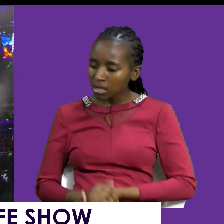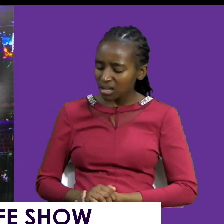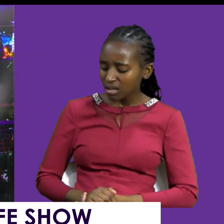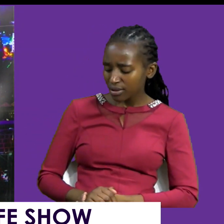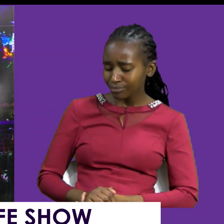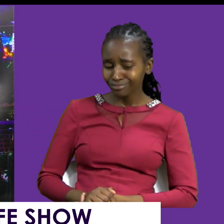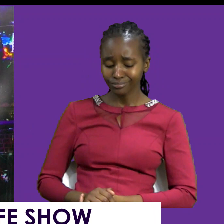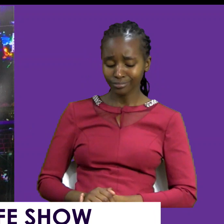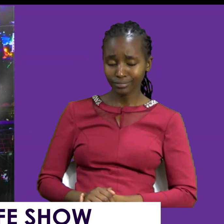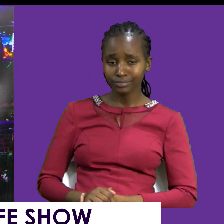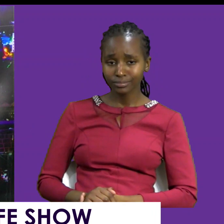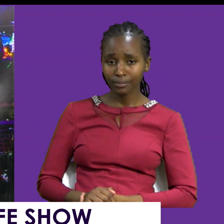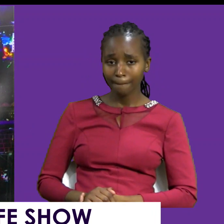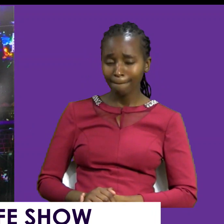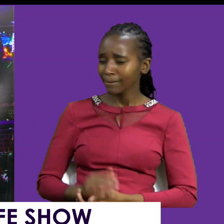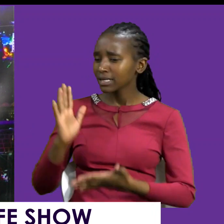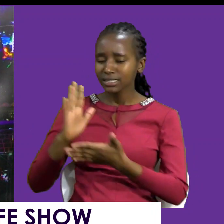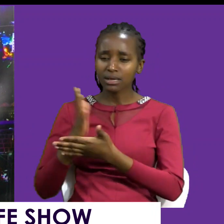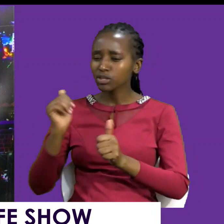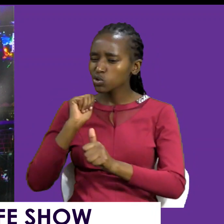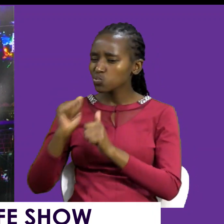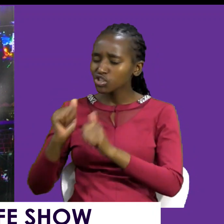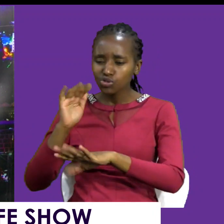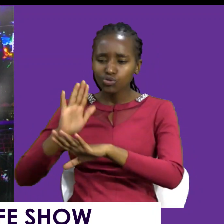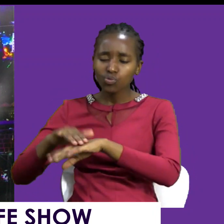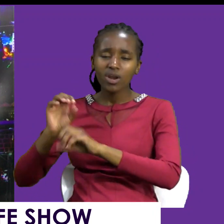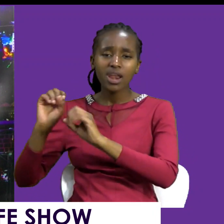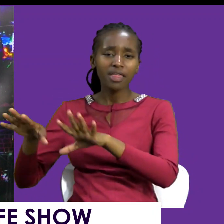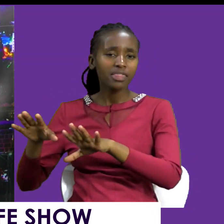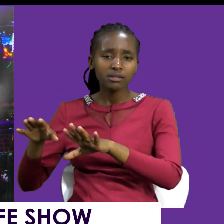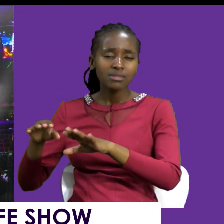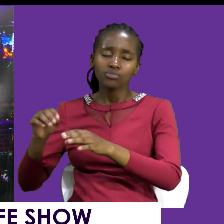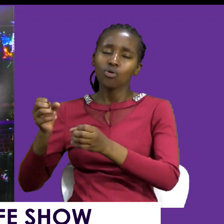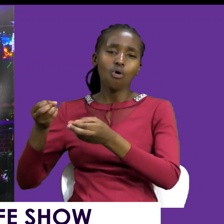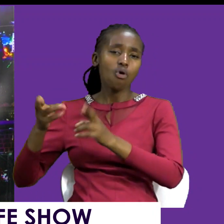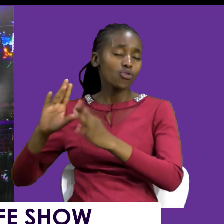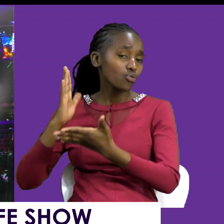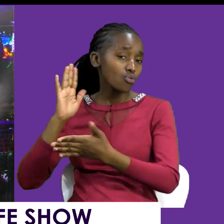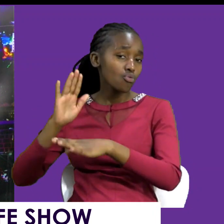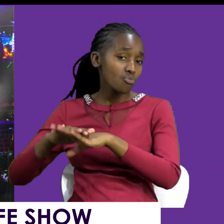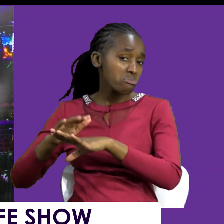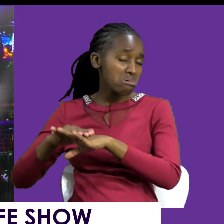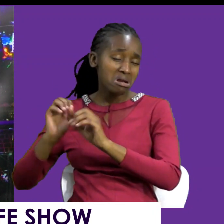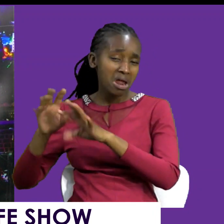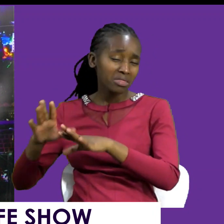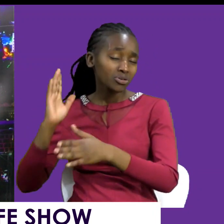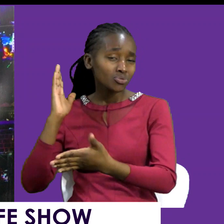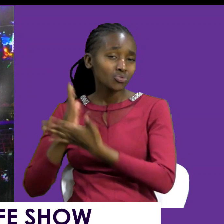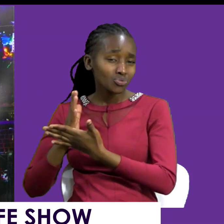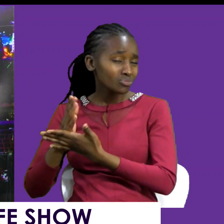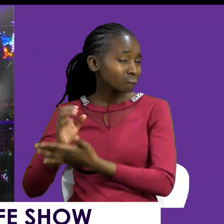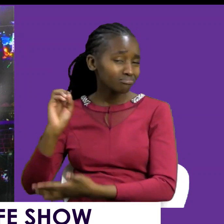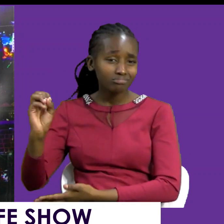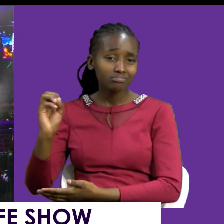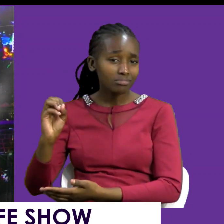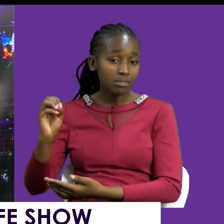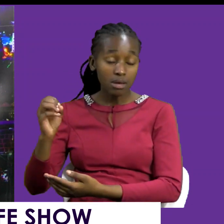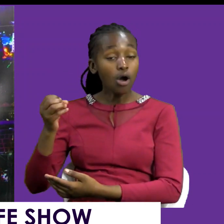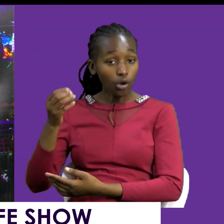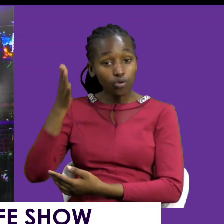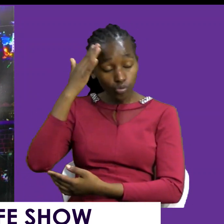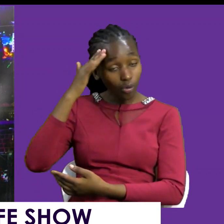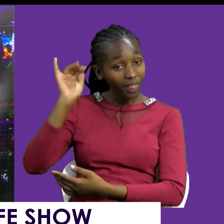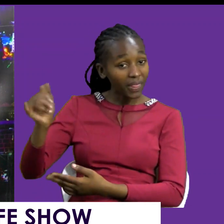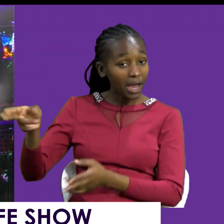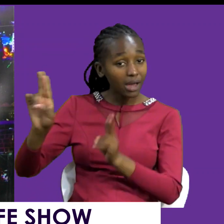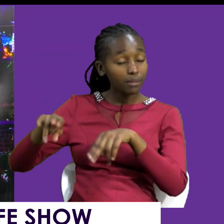you feel that statement is false about you, it happens. It happens, especially in social media and